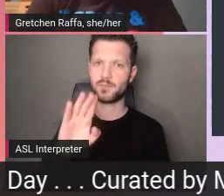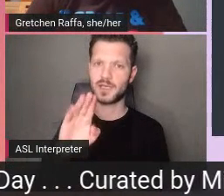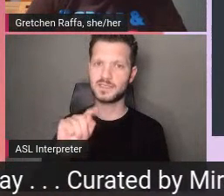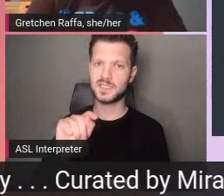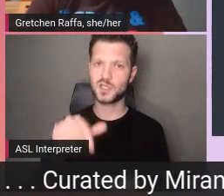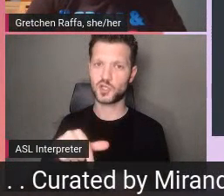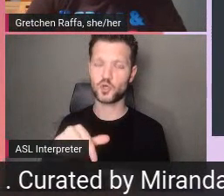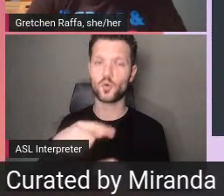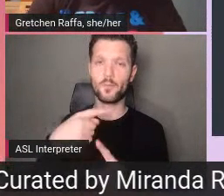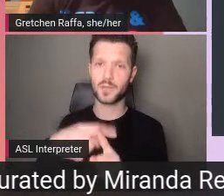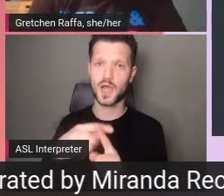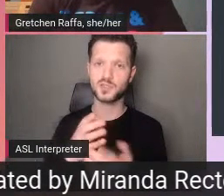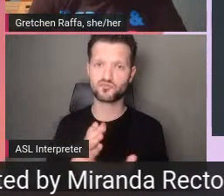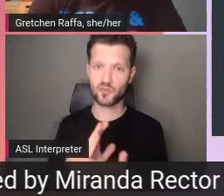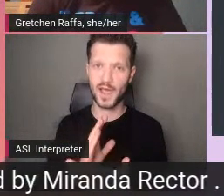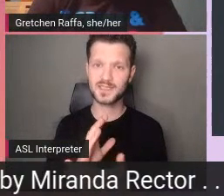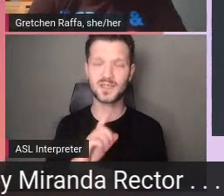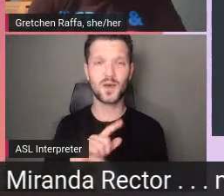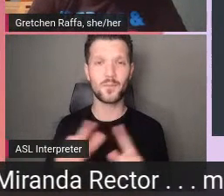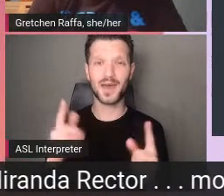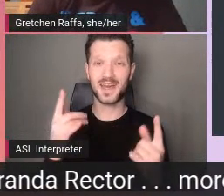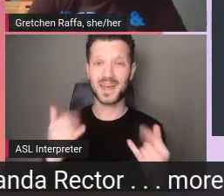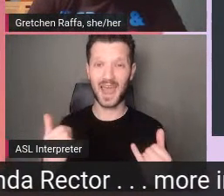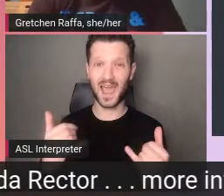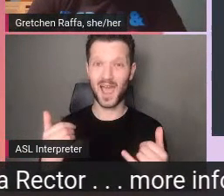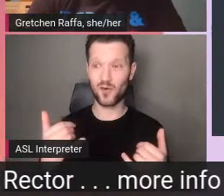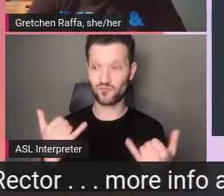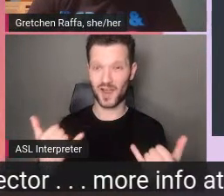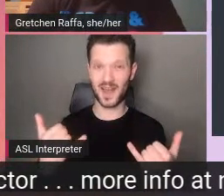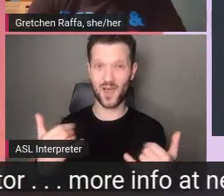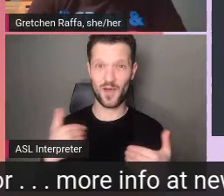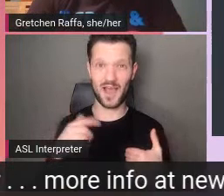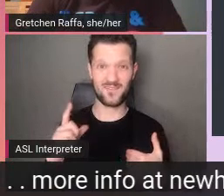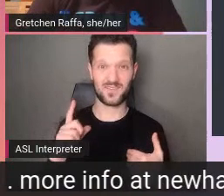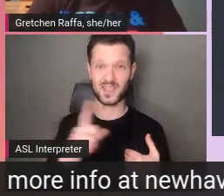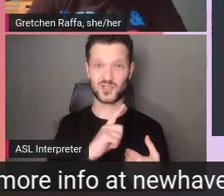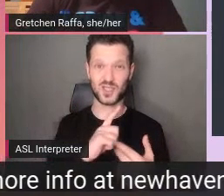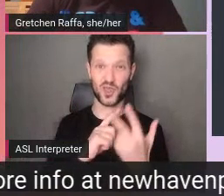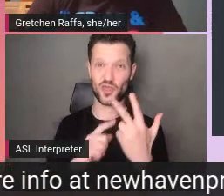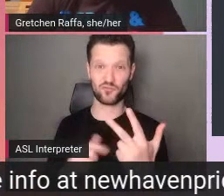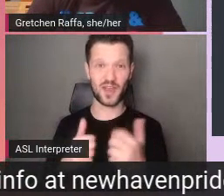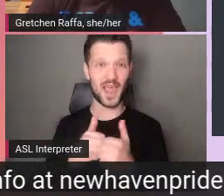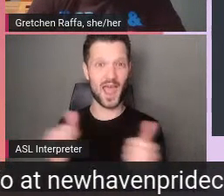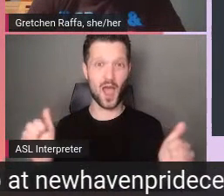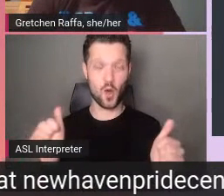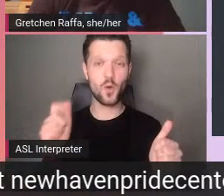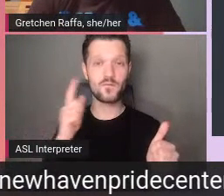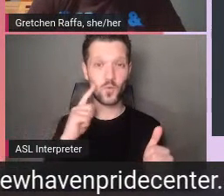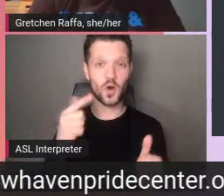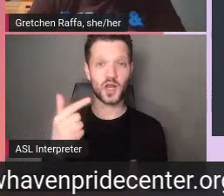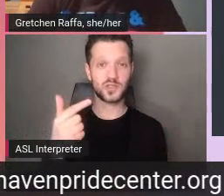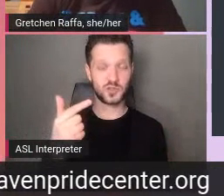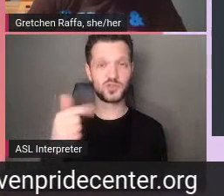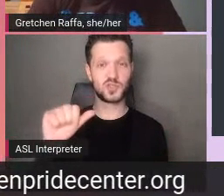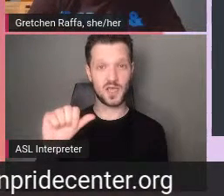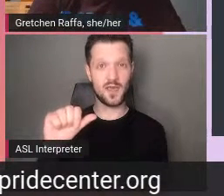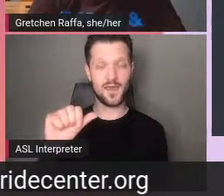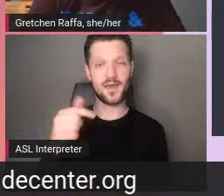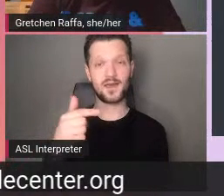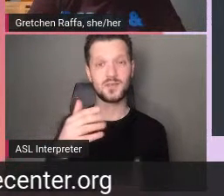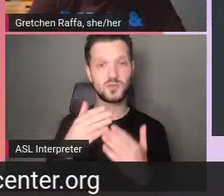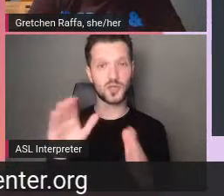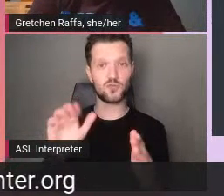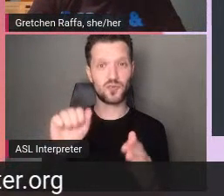at this time, we only have 3 out legislators in our General Assembly. So we also need to work towards electing more folks from